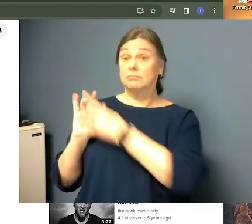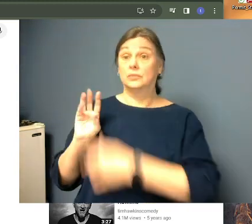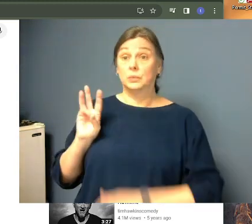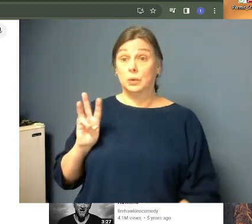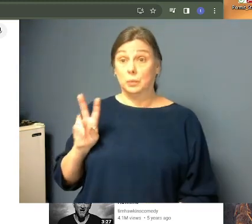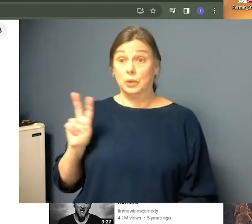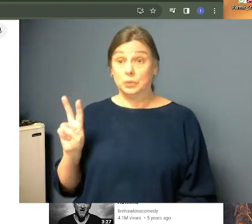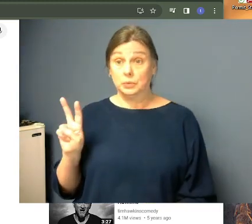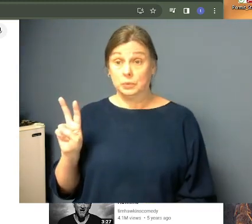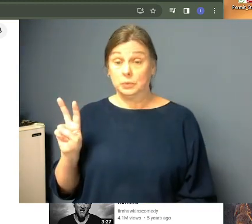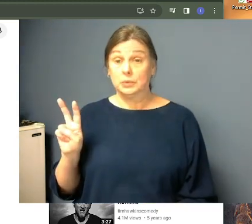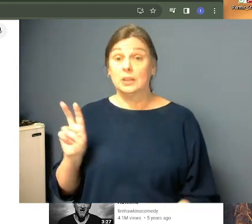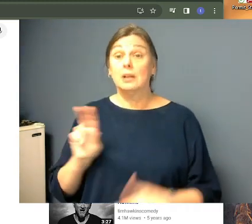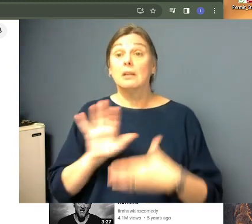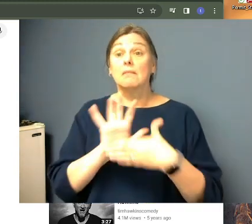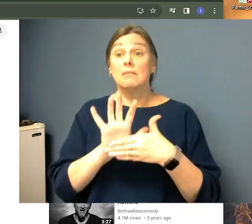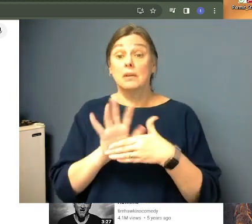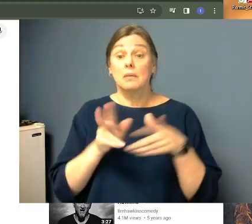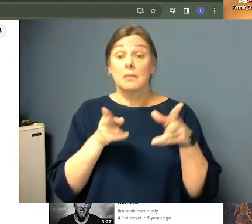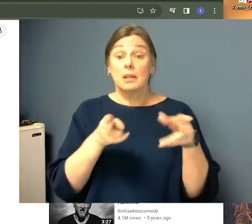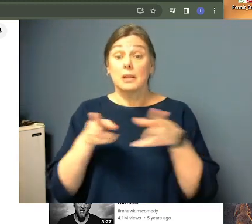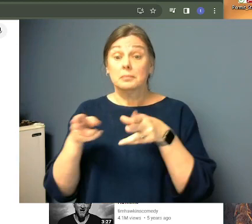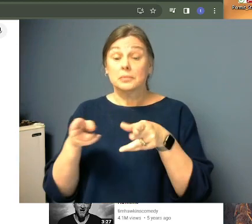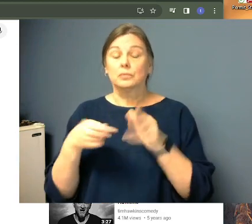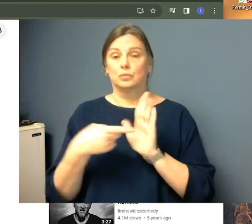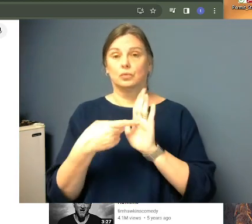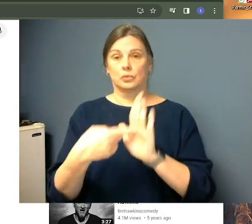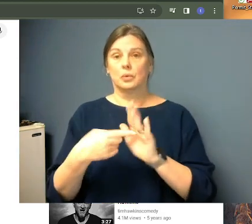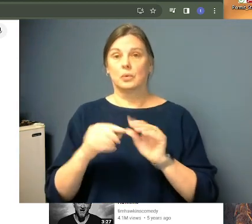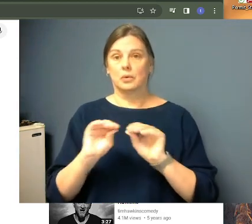going to watch. They'll connect